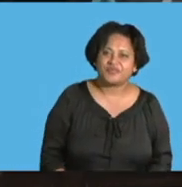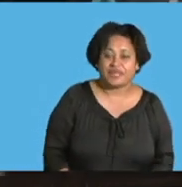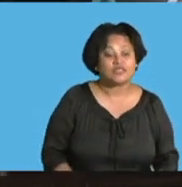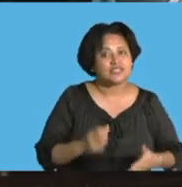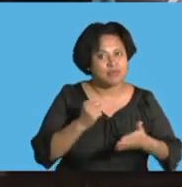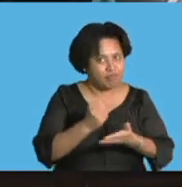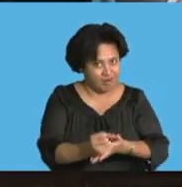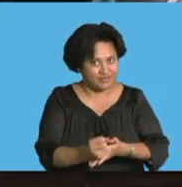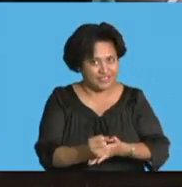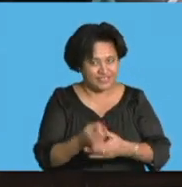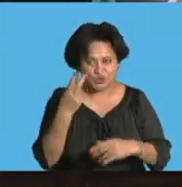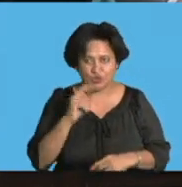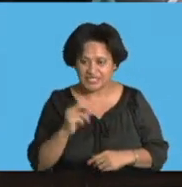the